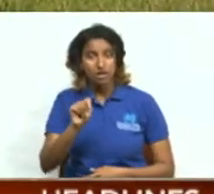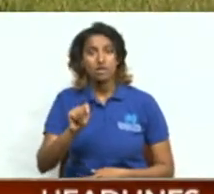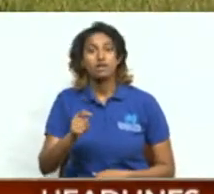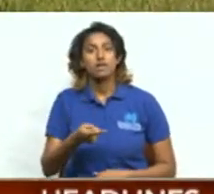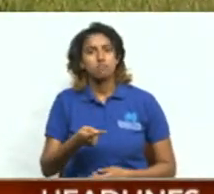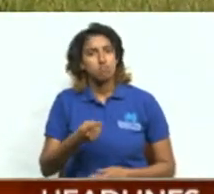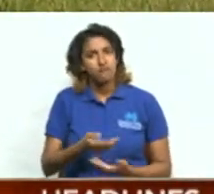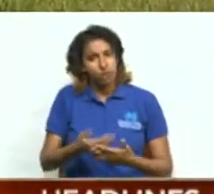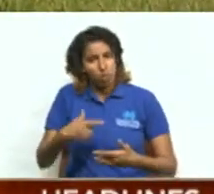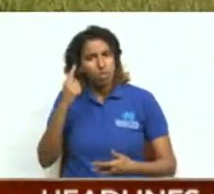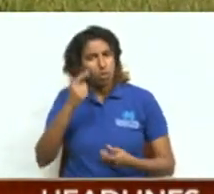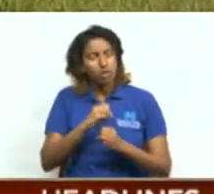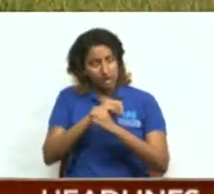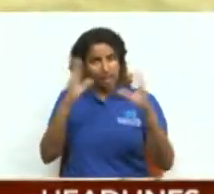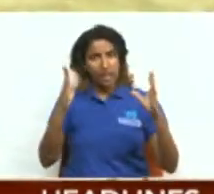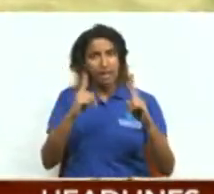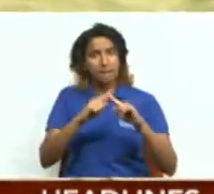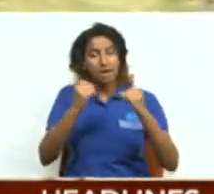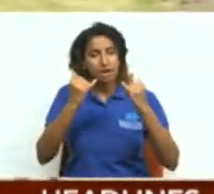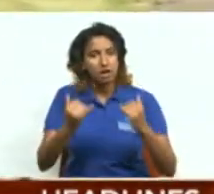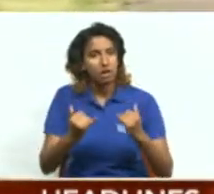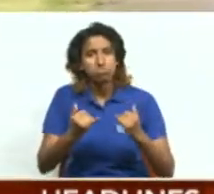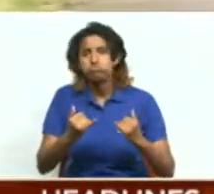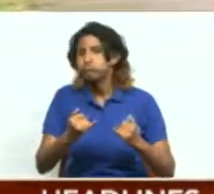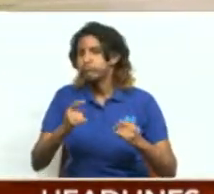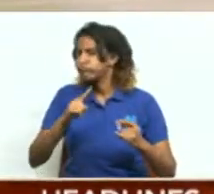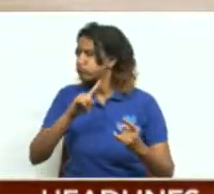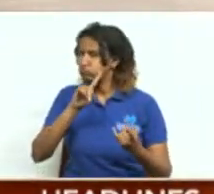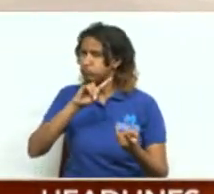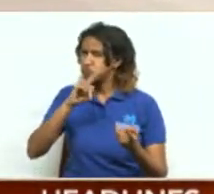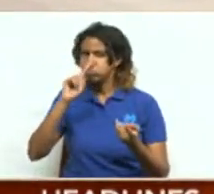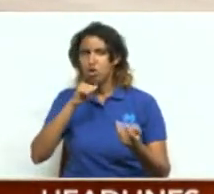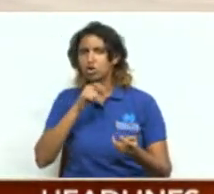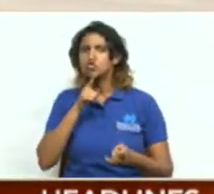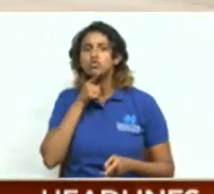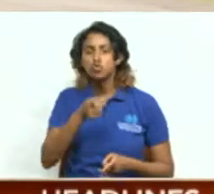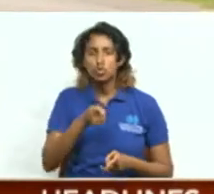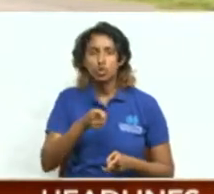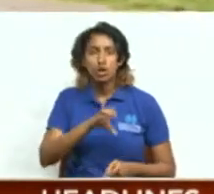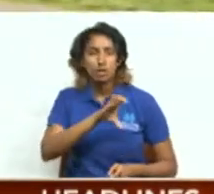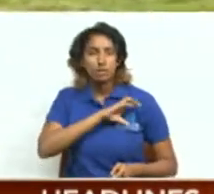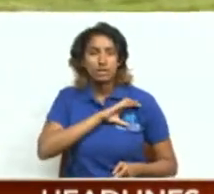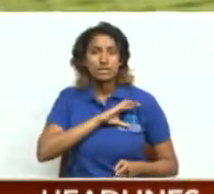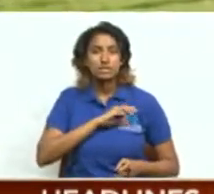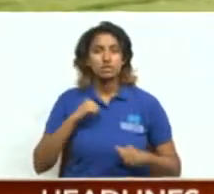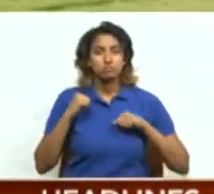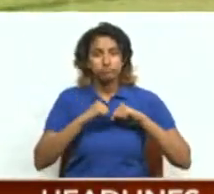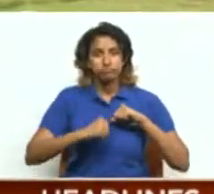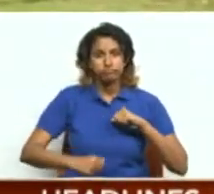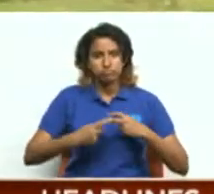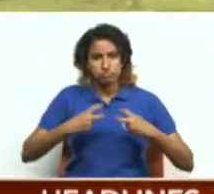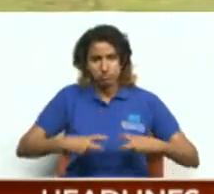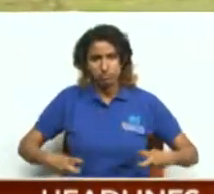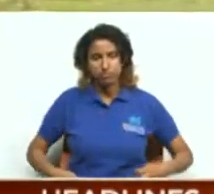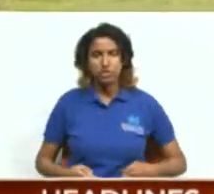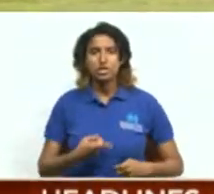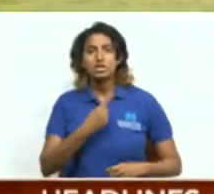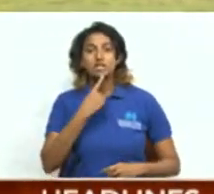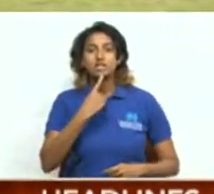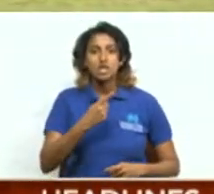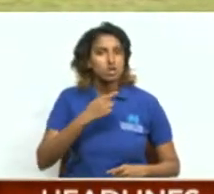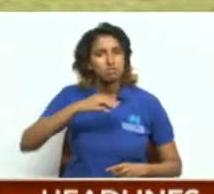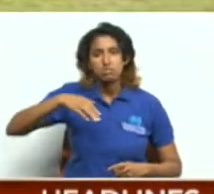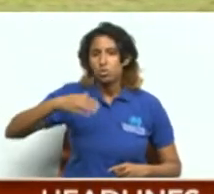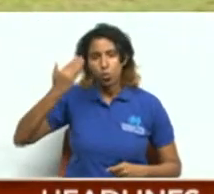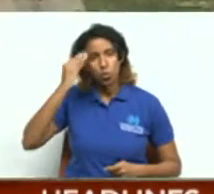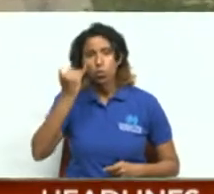but a week later, it is not. Some police and forensic sources are indicating that there are uncertainties about the sex and in turn identity of the